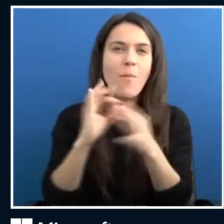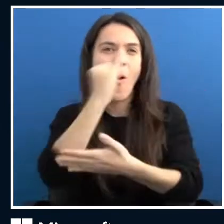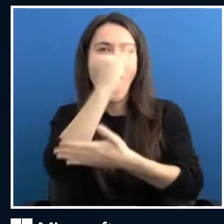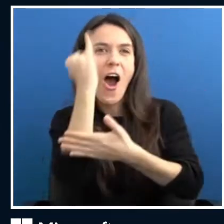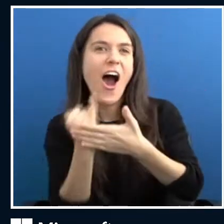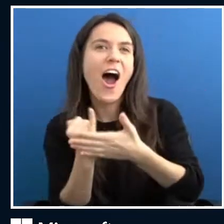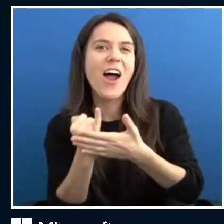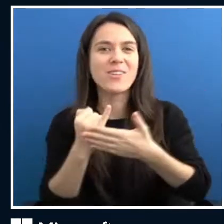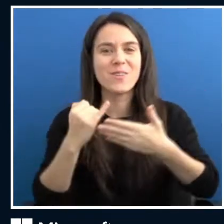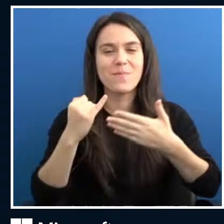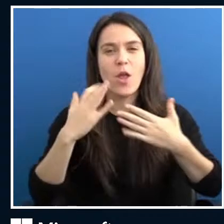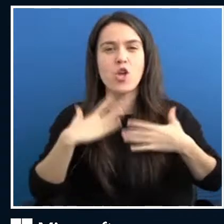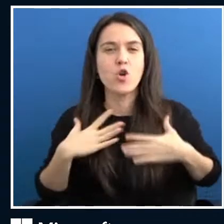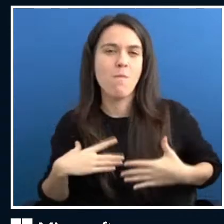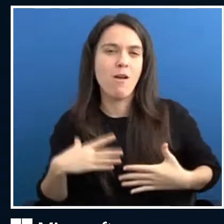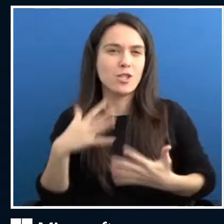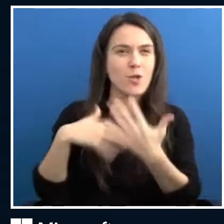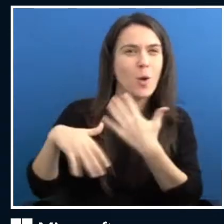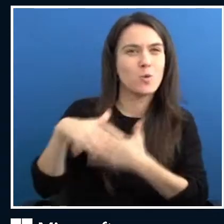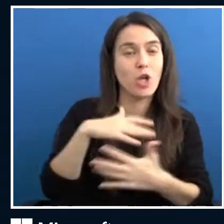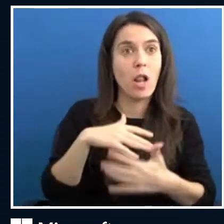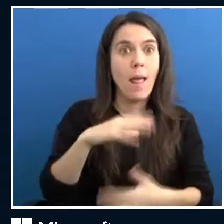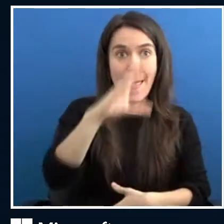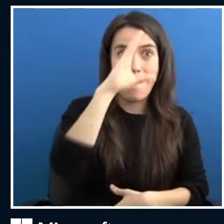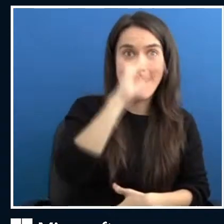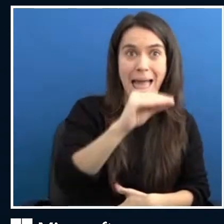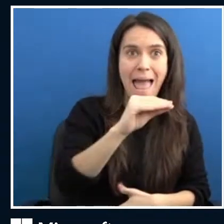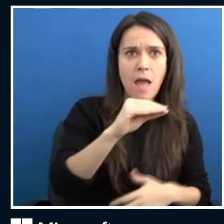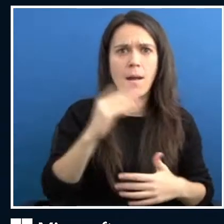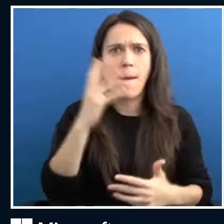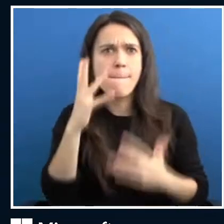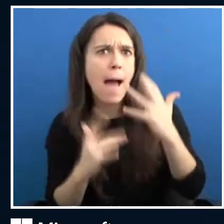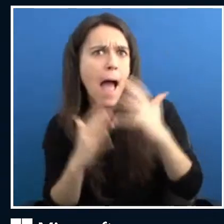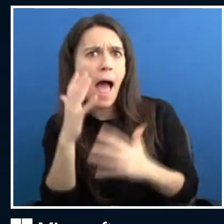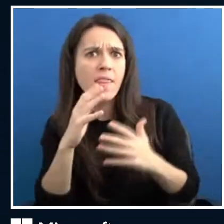were closely associated with math and engineering.